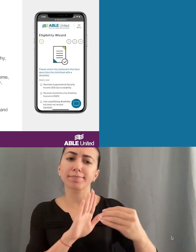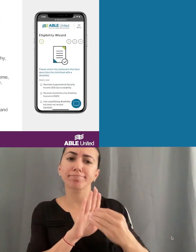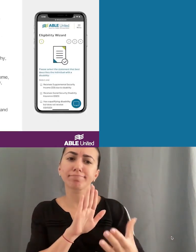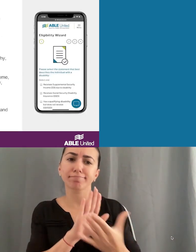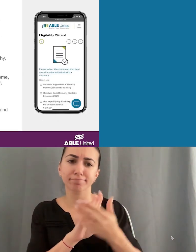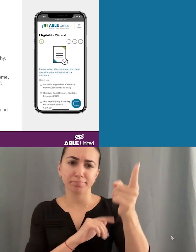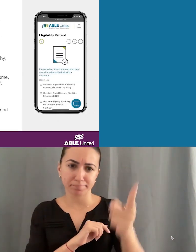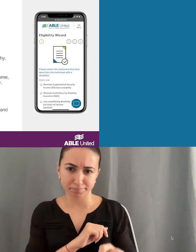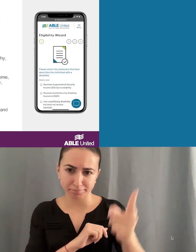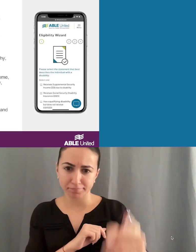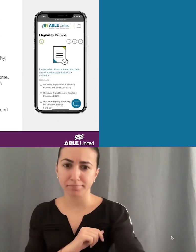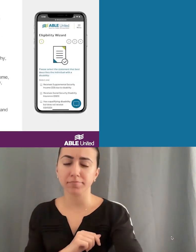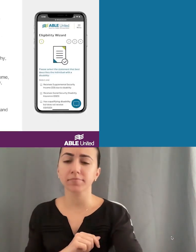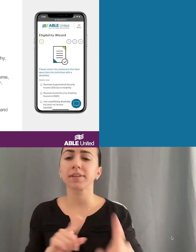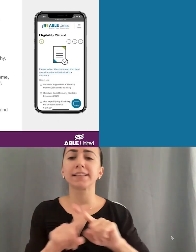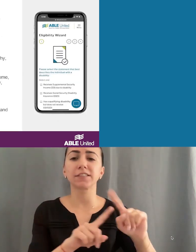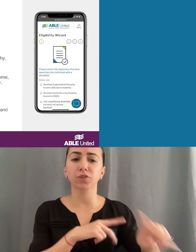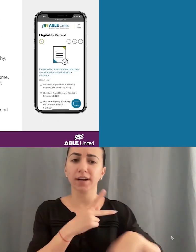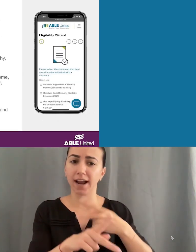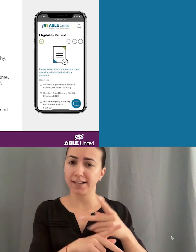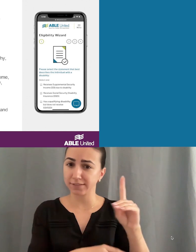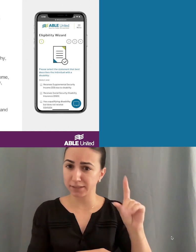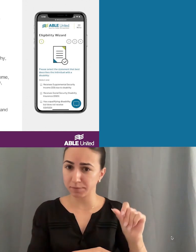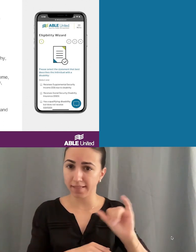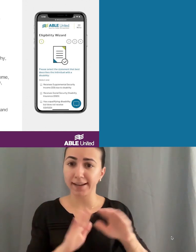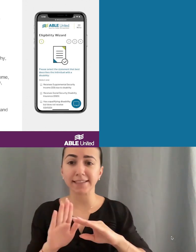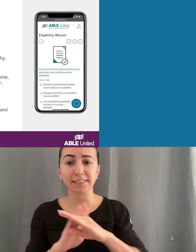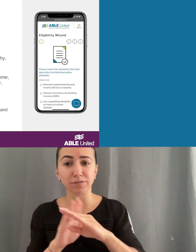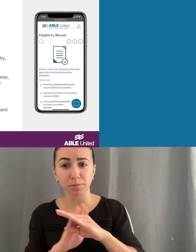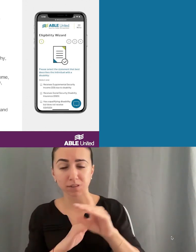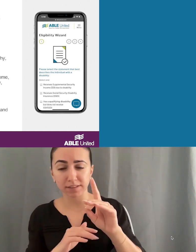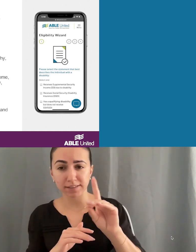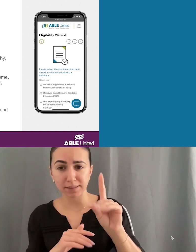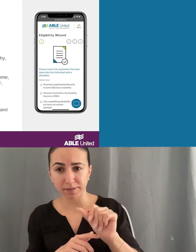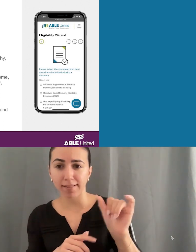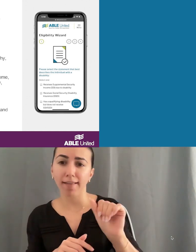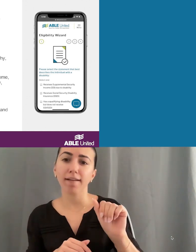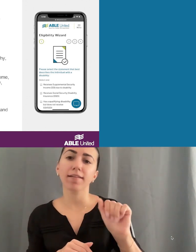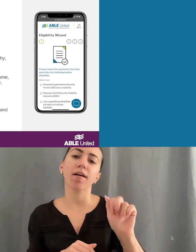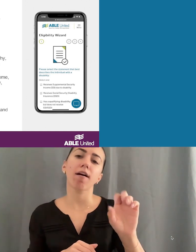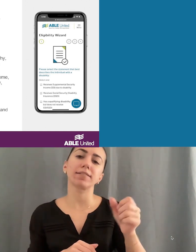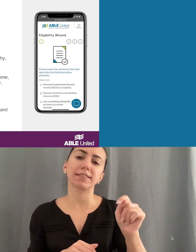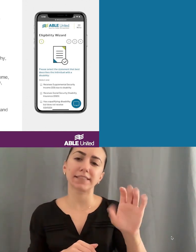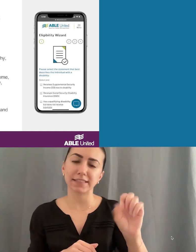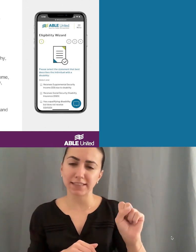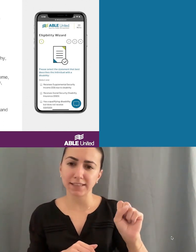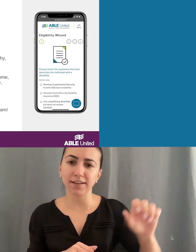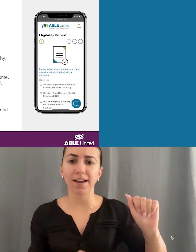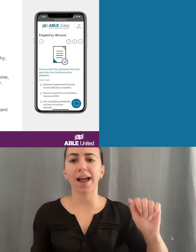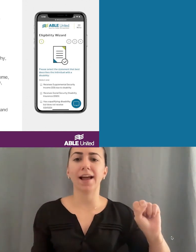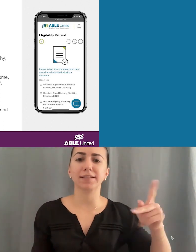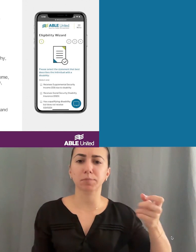So you can see there's different types of disabilities, so developmental disorders like autistic spectrum disorder or